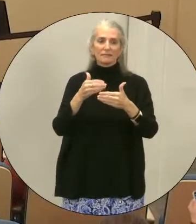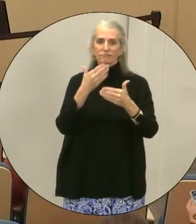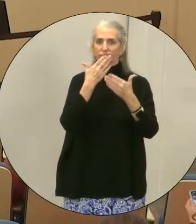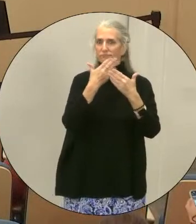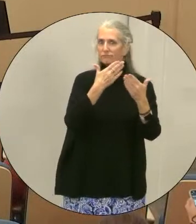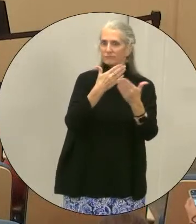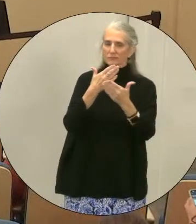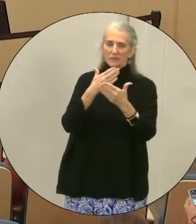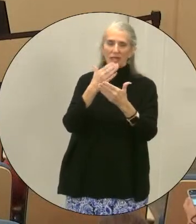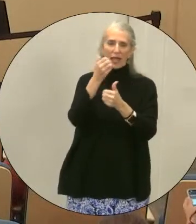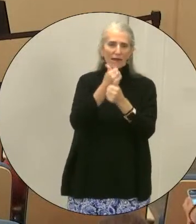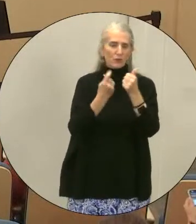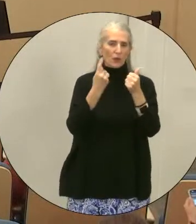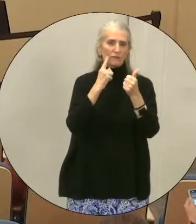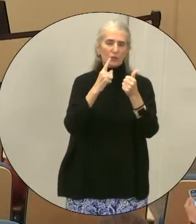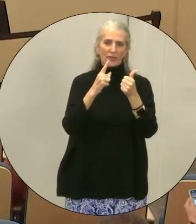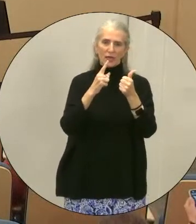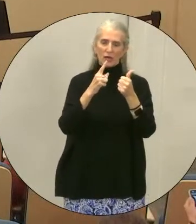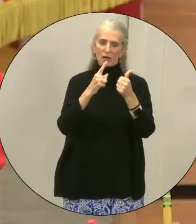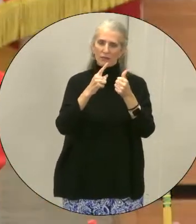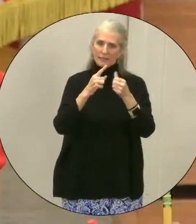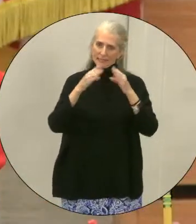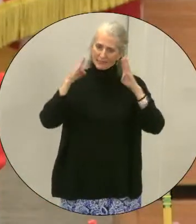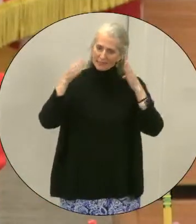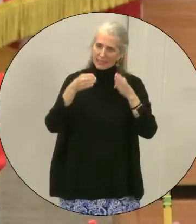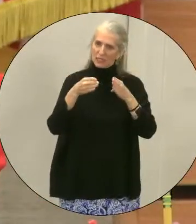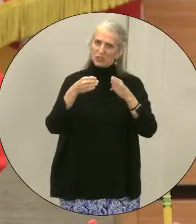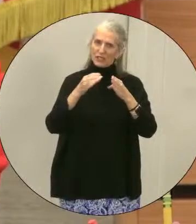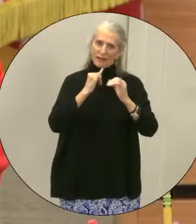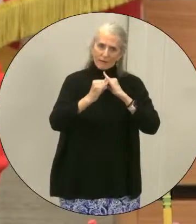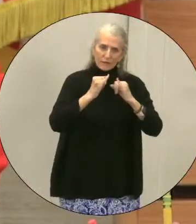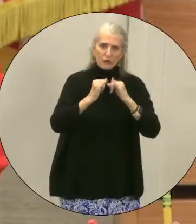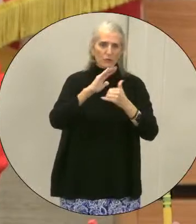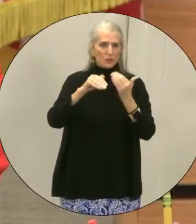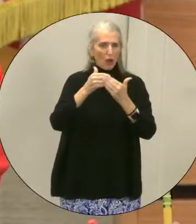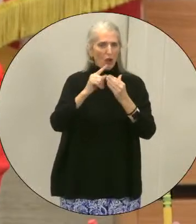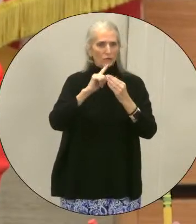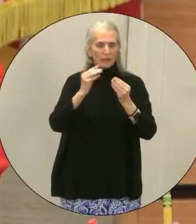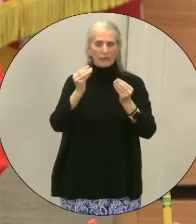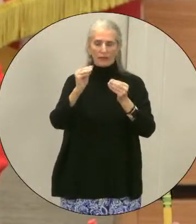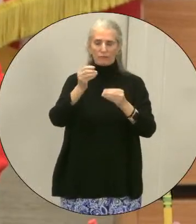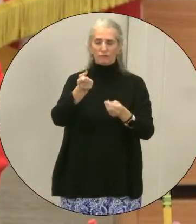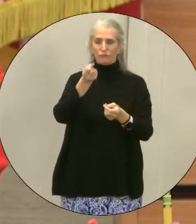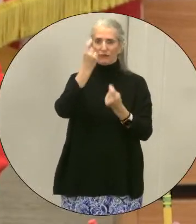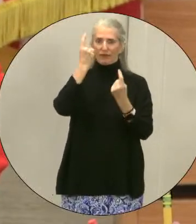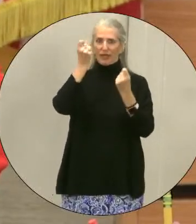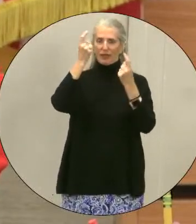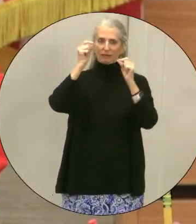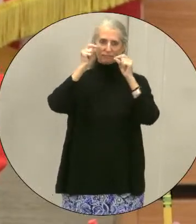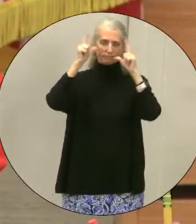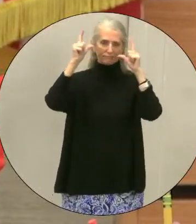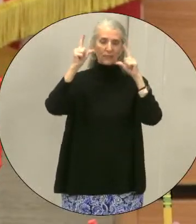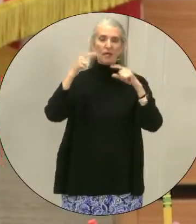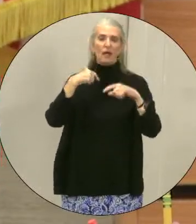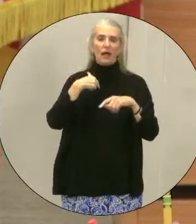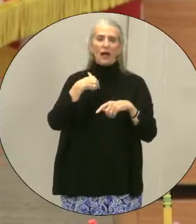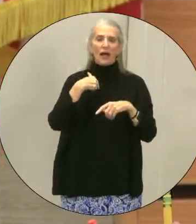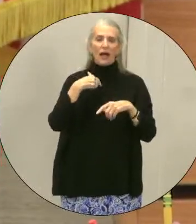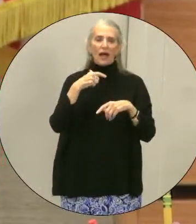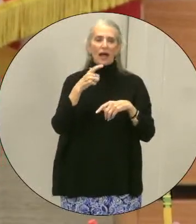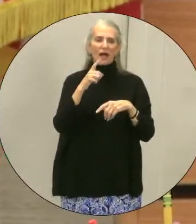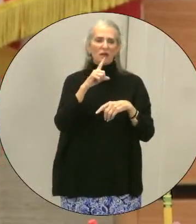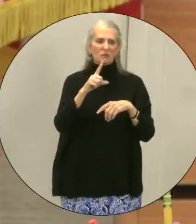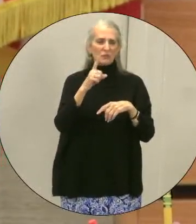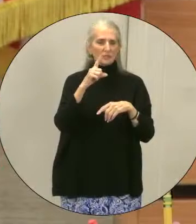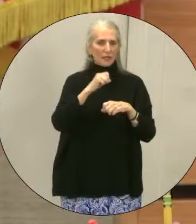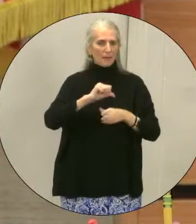their diligent interviews. It was all very revealing. I do have to say, I too was impressed with Ben Schultener. I